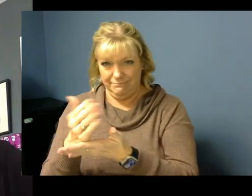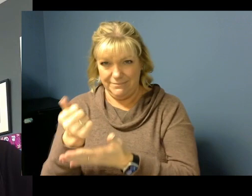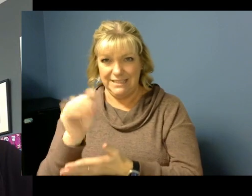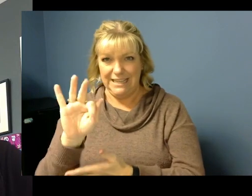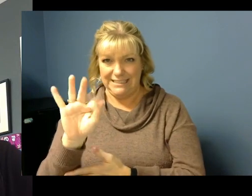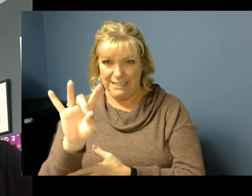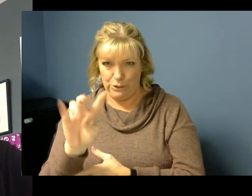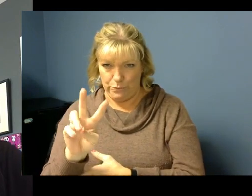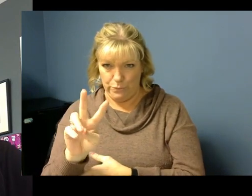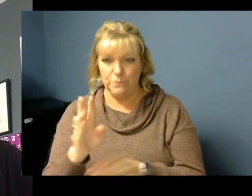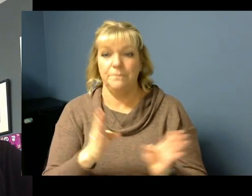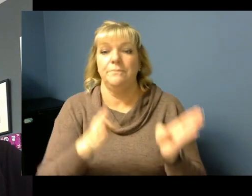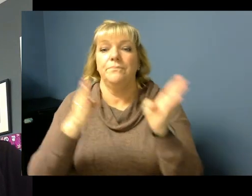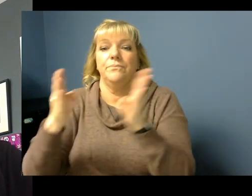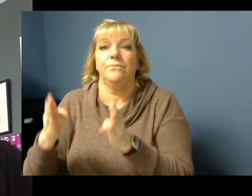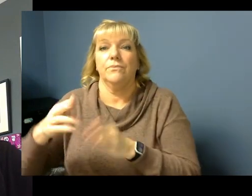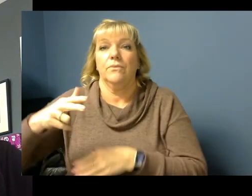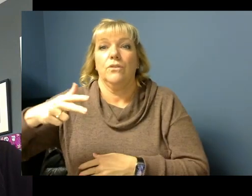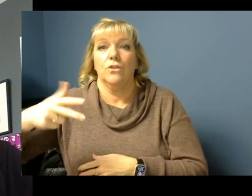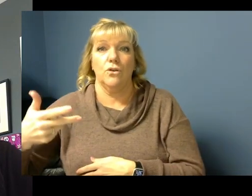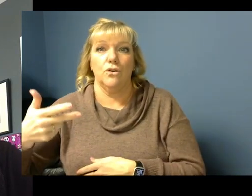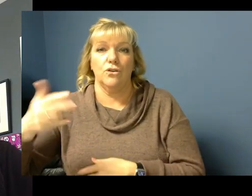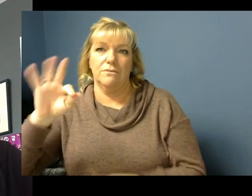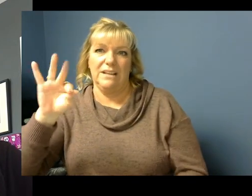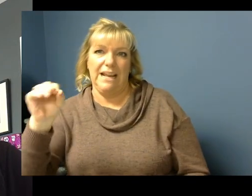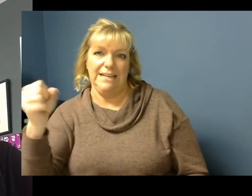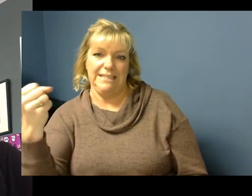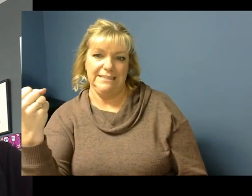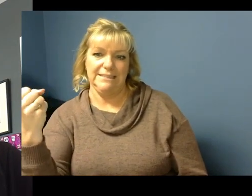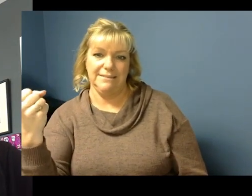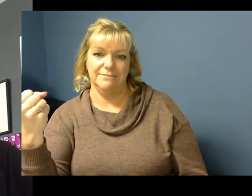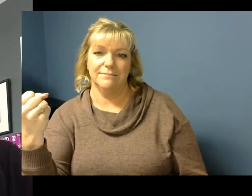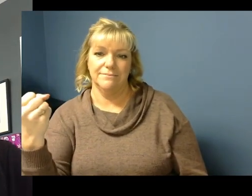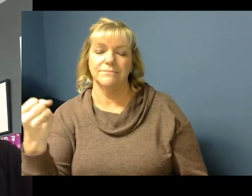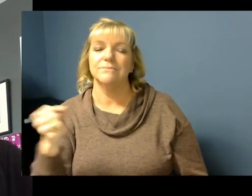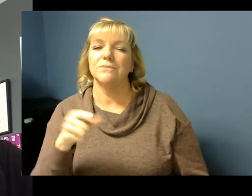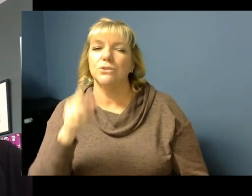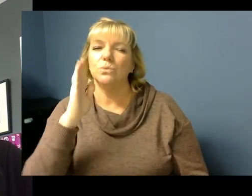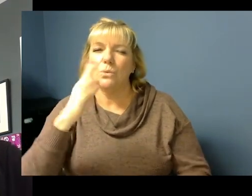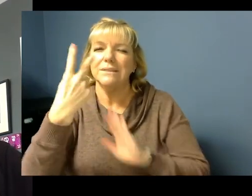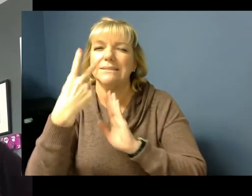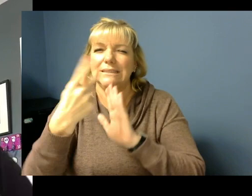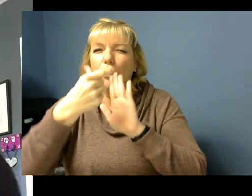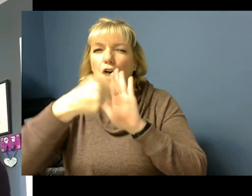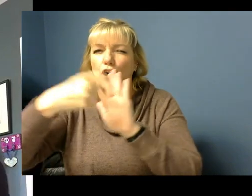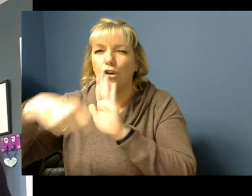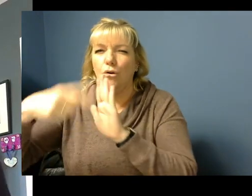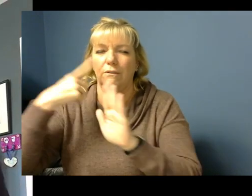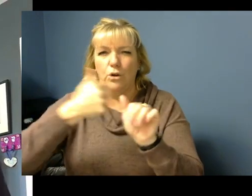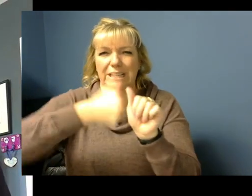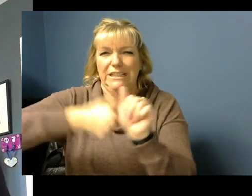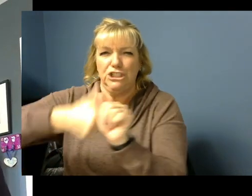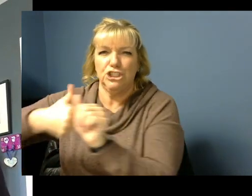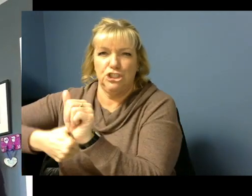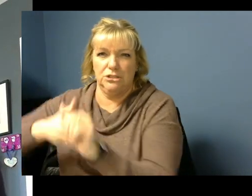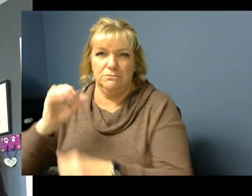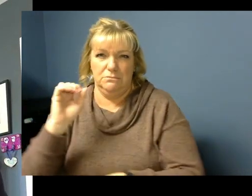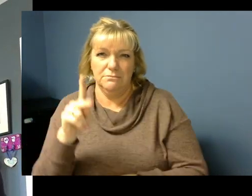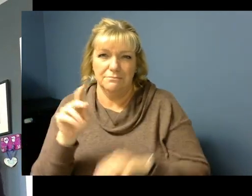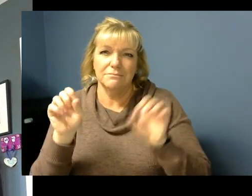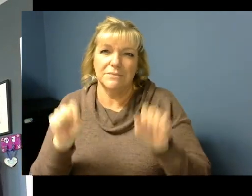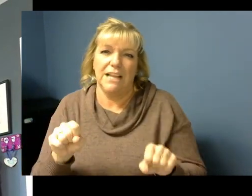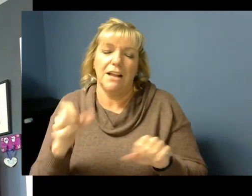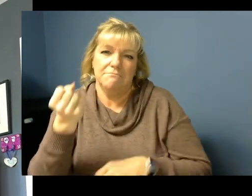then talking about the third wave in the 90s. Again, you'll have an article that looks over each of these a little bit more specifically